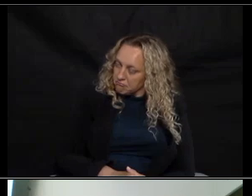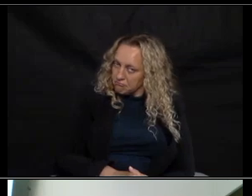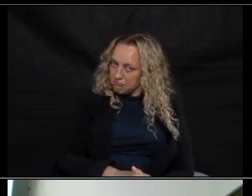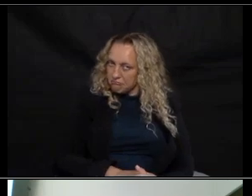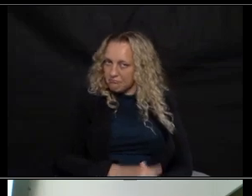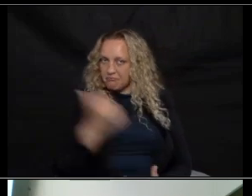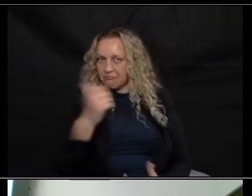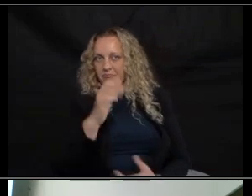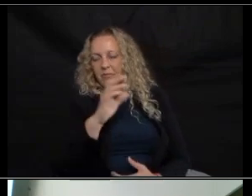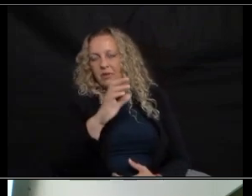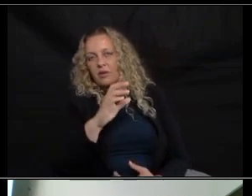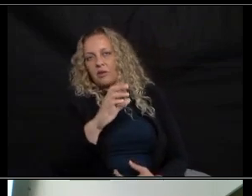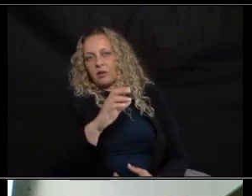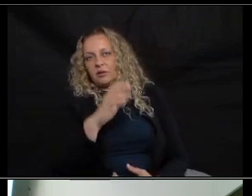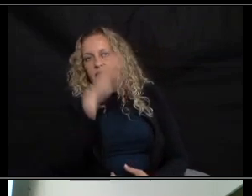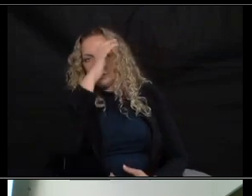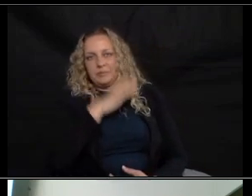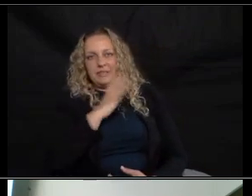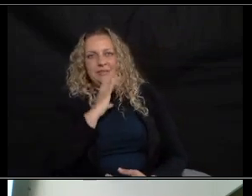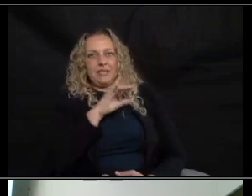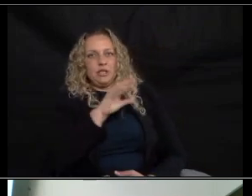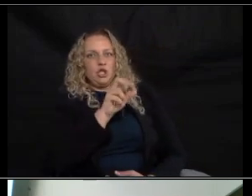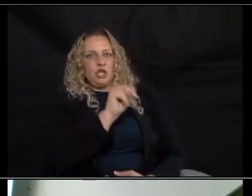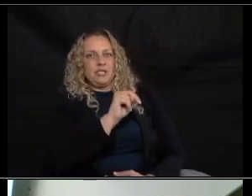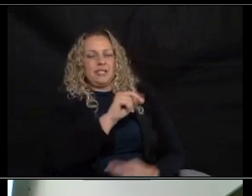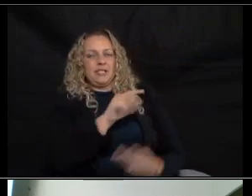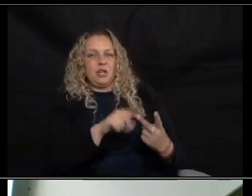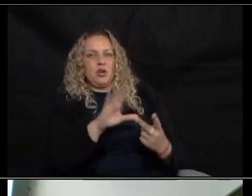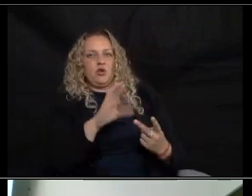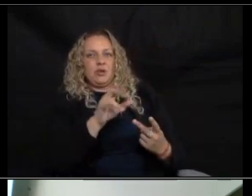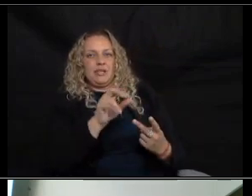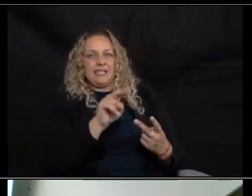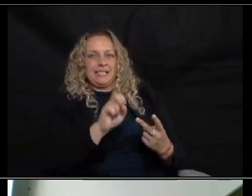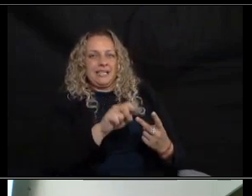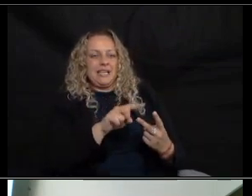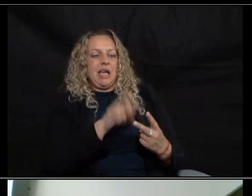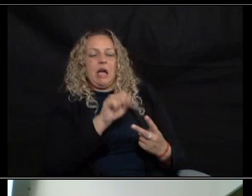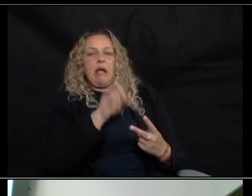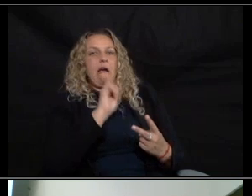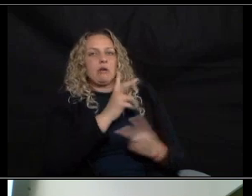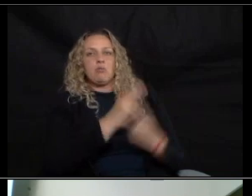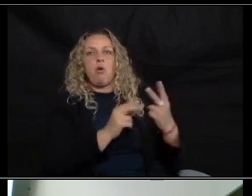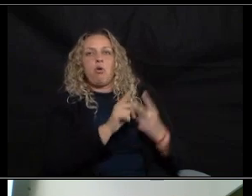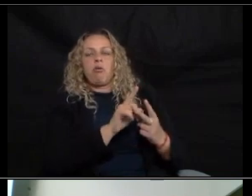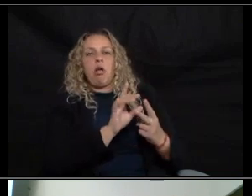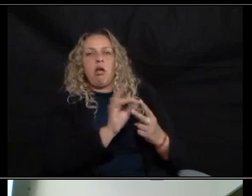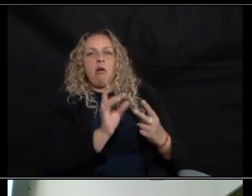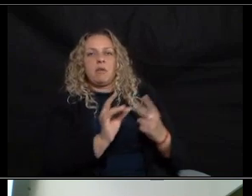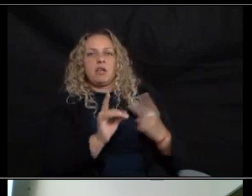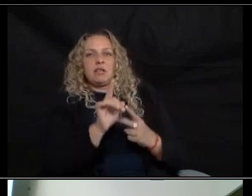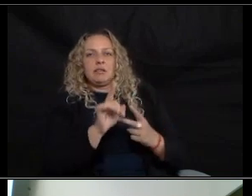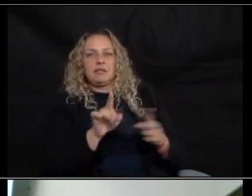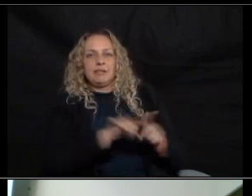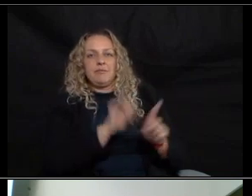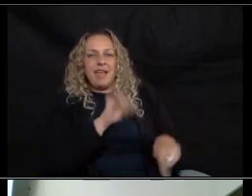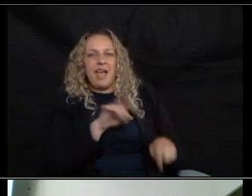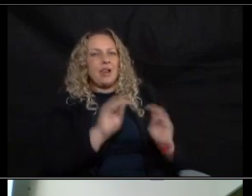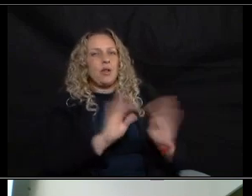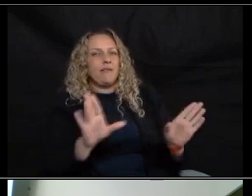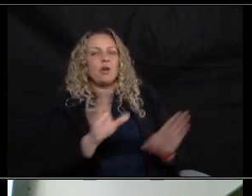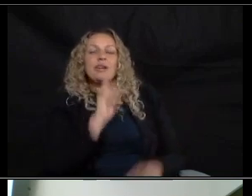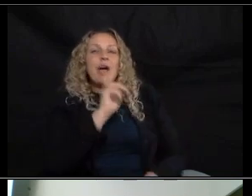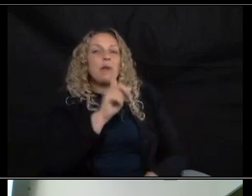I can address Justin's comments and Christina's comments in the same answer. I need to clarify. There's